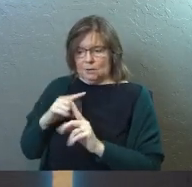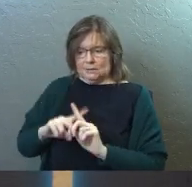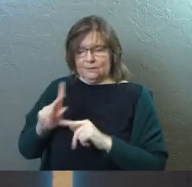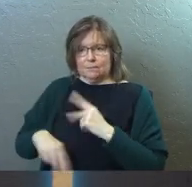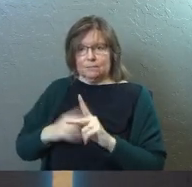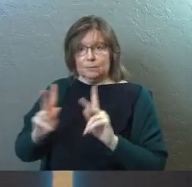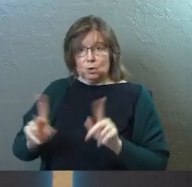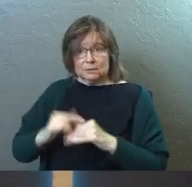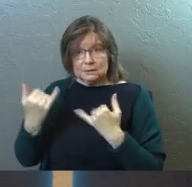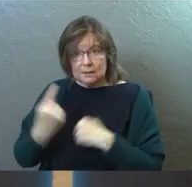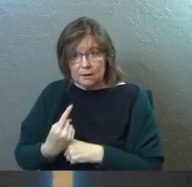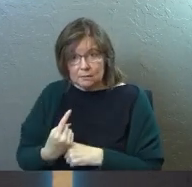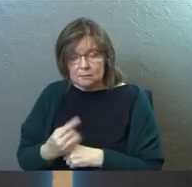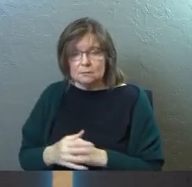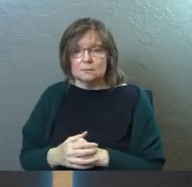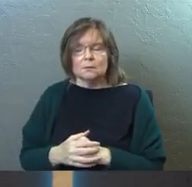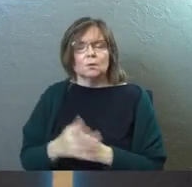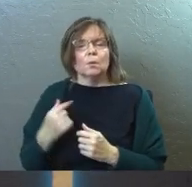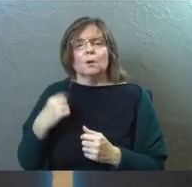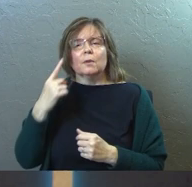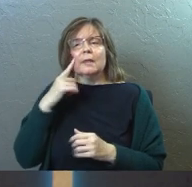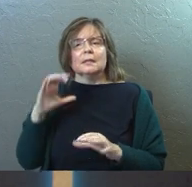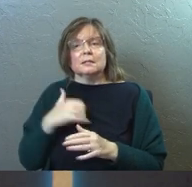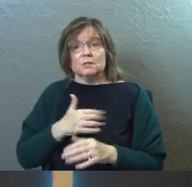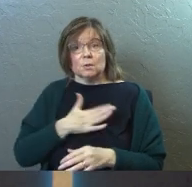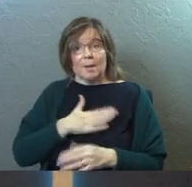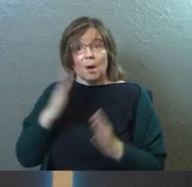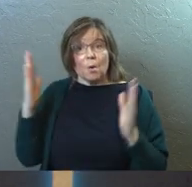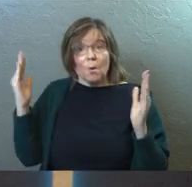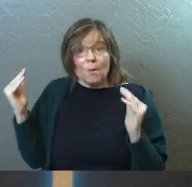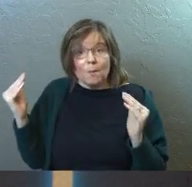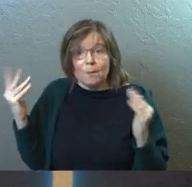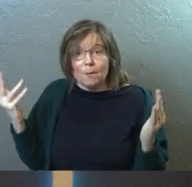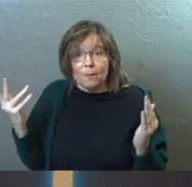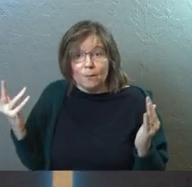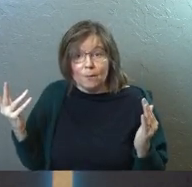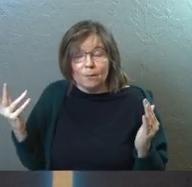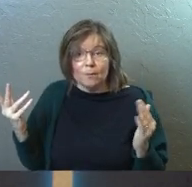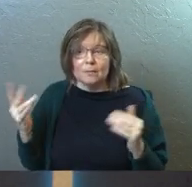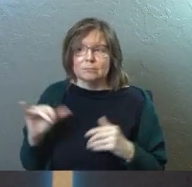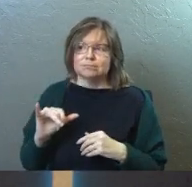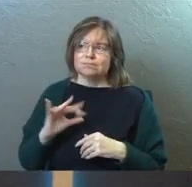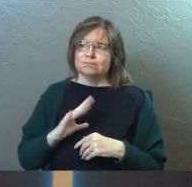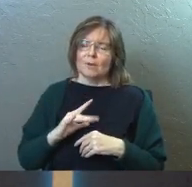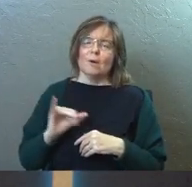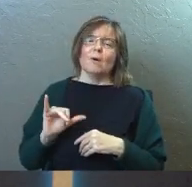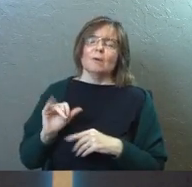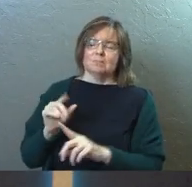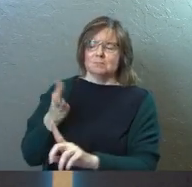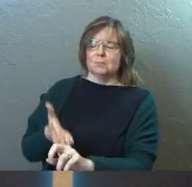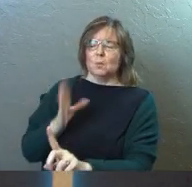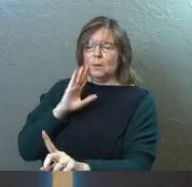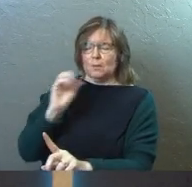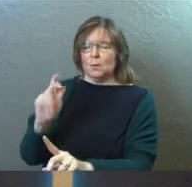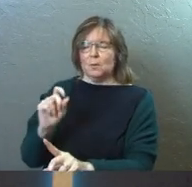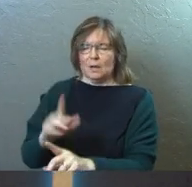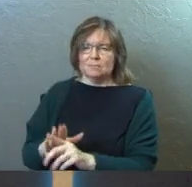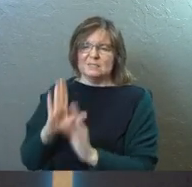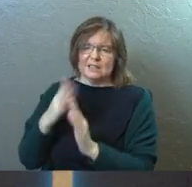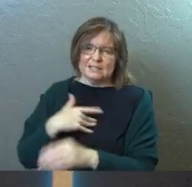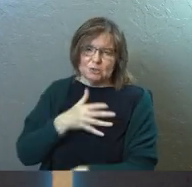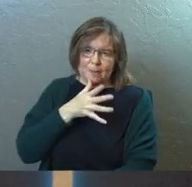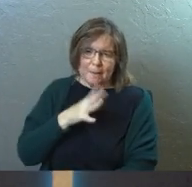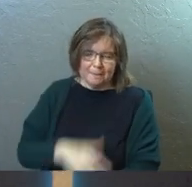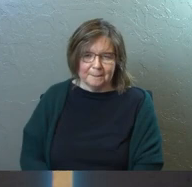kind of a person today. So what do you think that does to my hope? Oh, you're going to be okay. Just listen